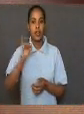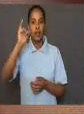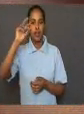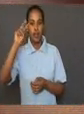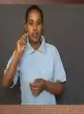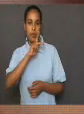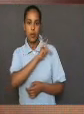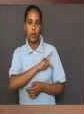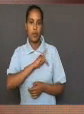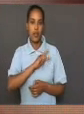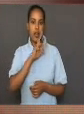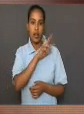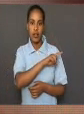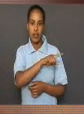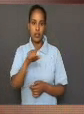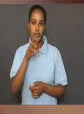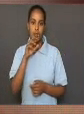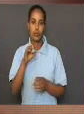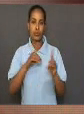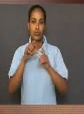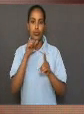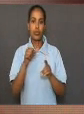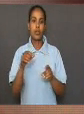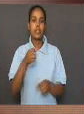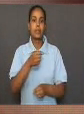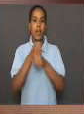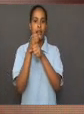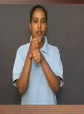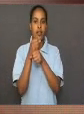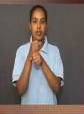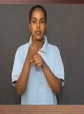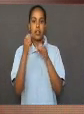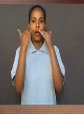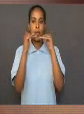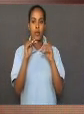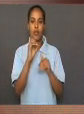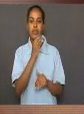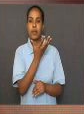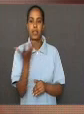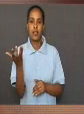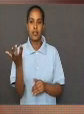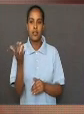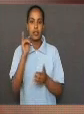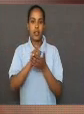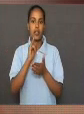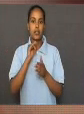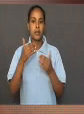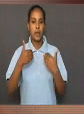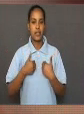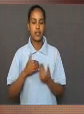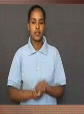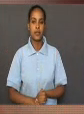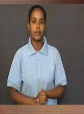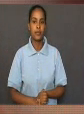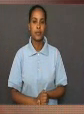Intensive properties are those that do not depend on the amount of substance that is present.